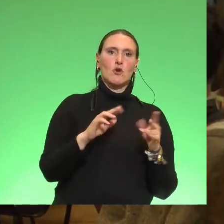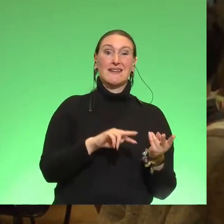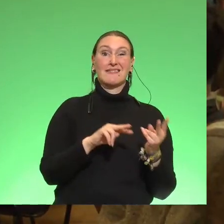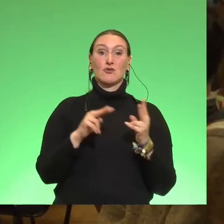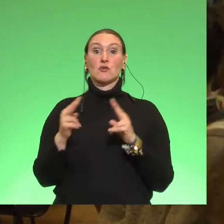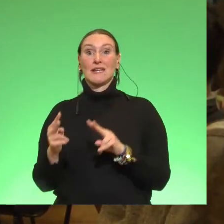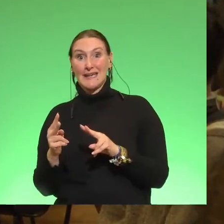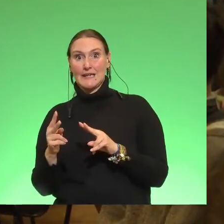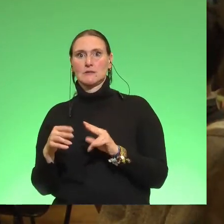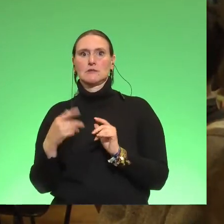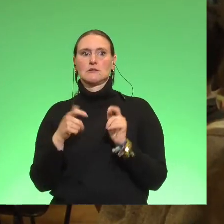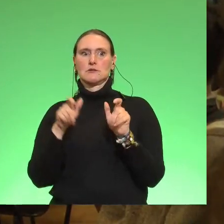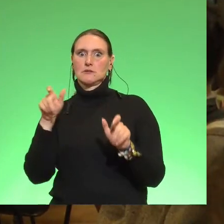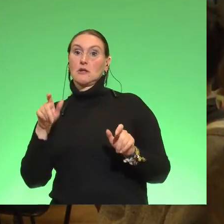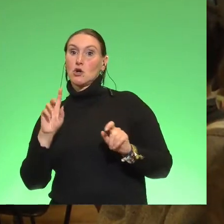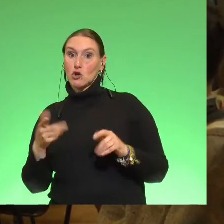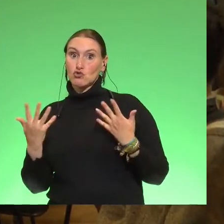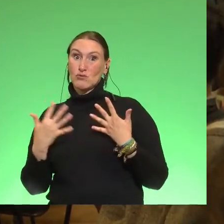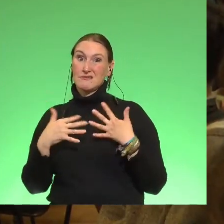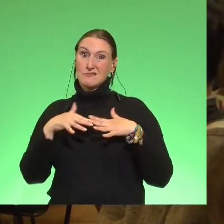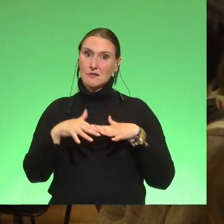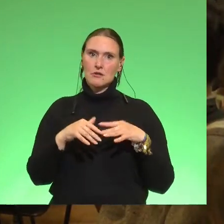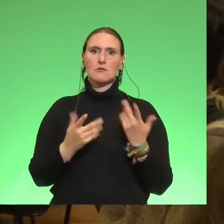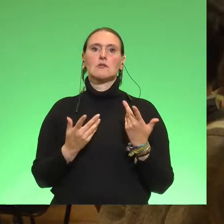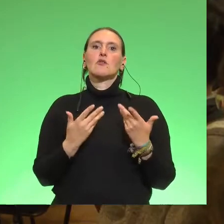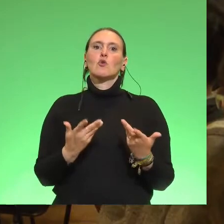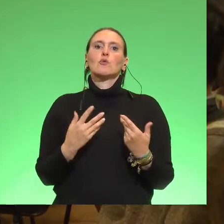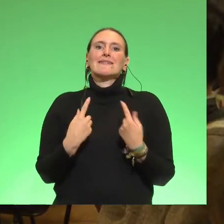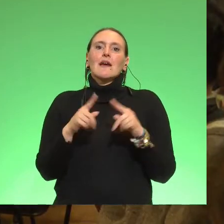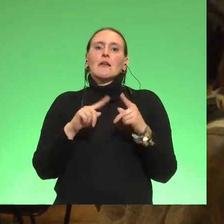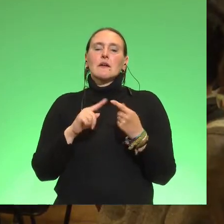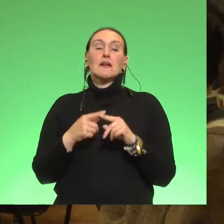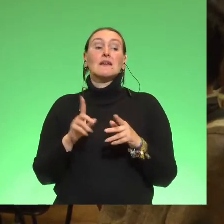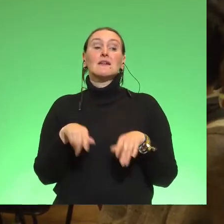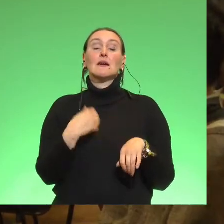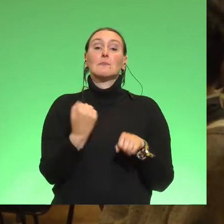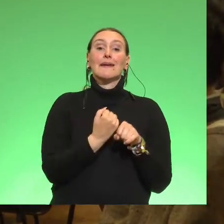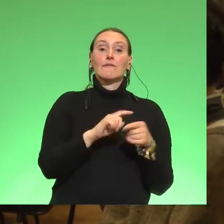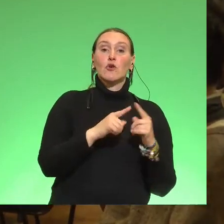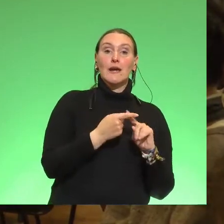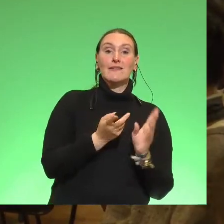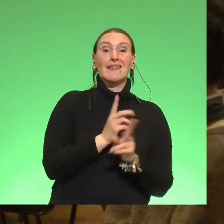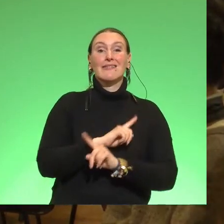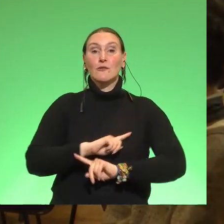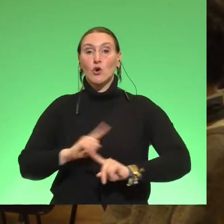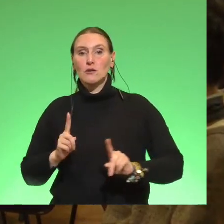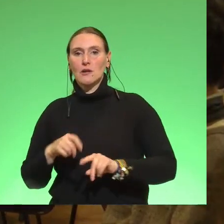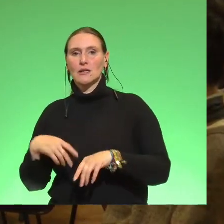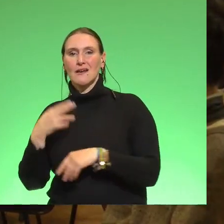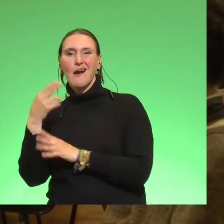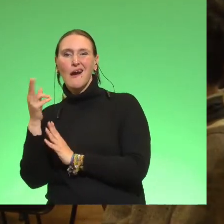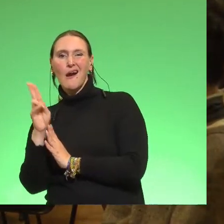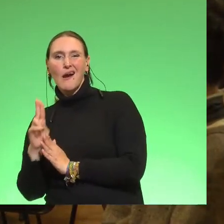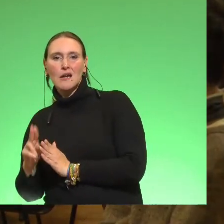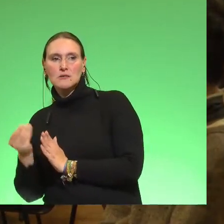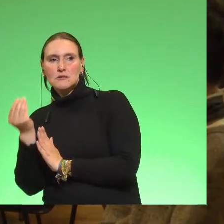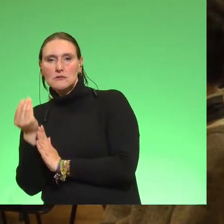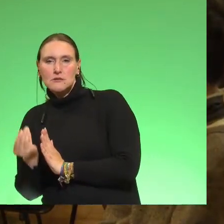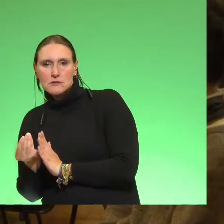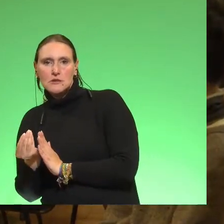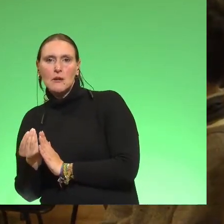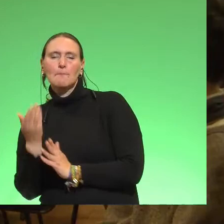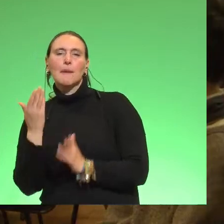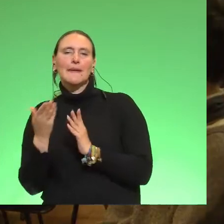together with others. So this slogan of make friends, not art, actually is kind of